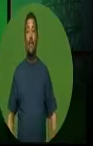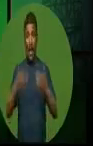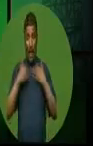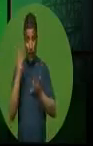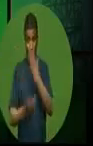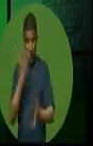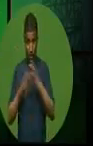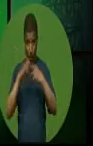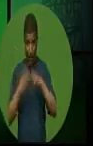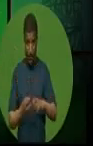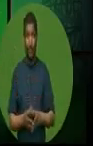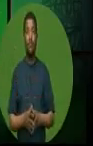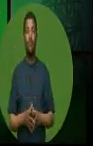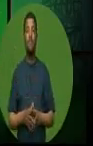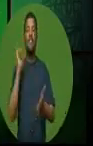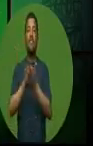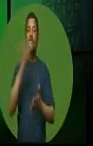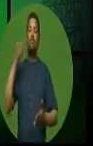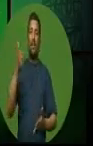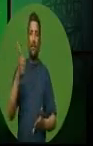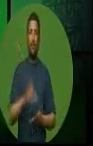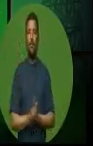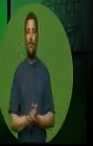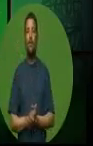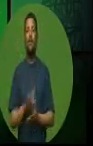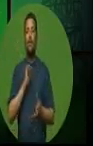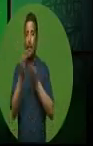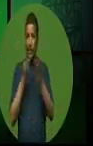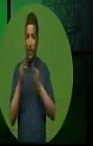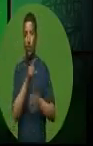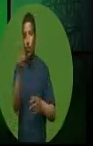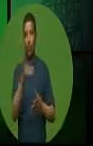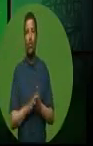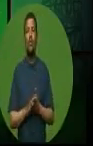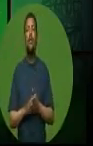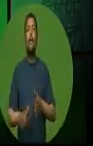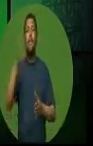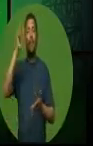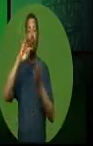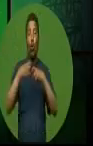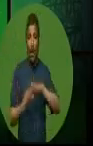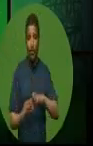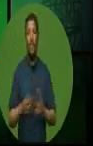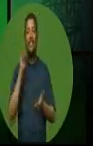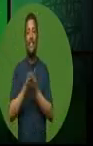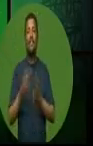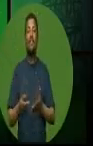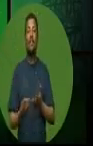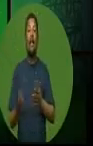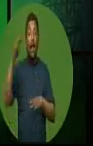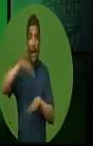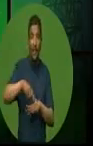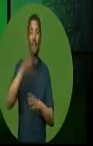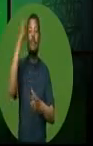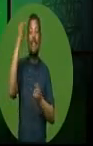Have you discussed the problems? That's great. Let me explain to you the main problems that arise as